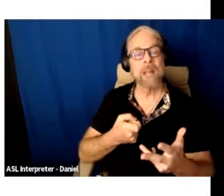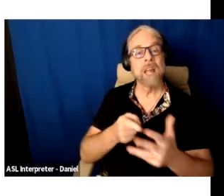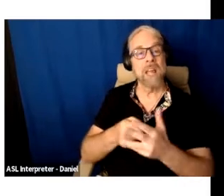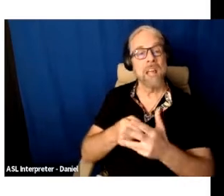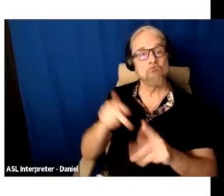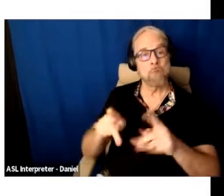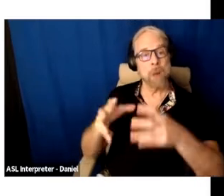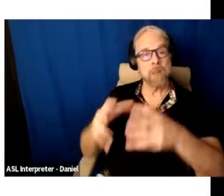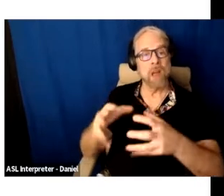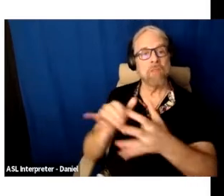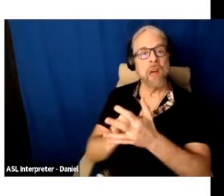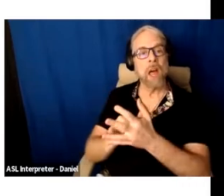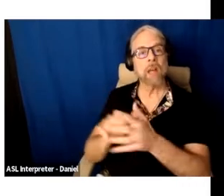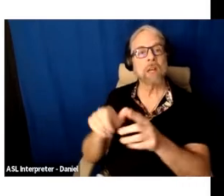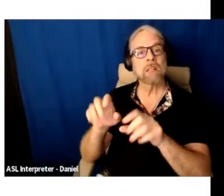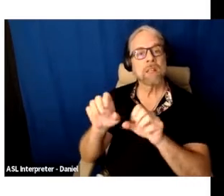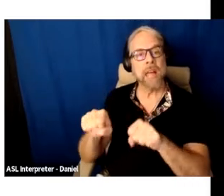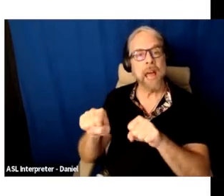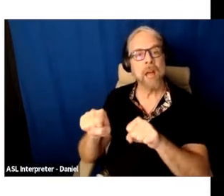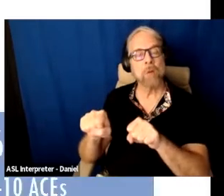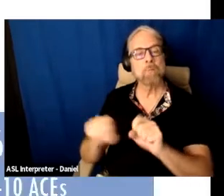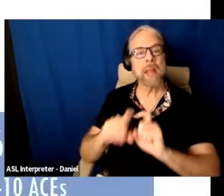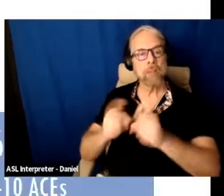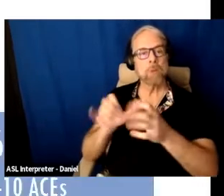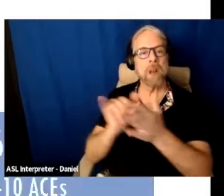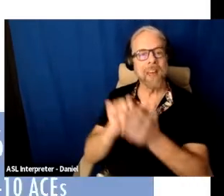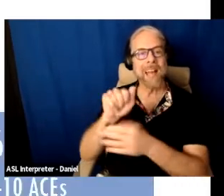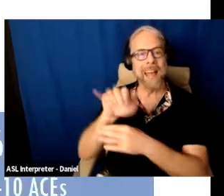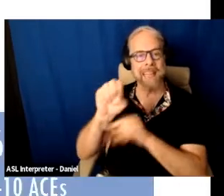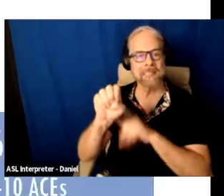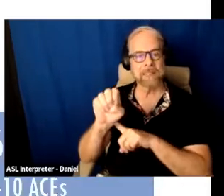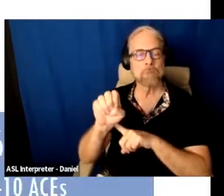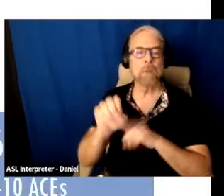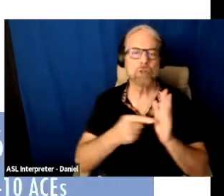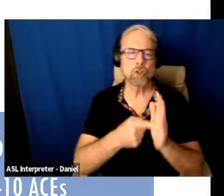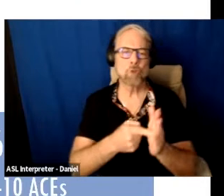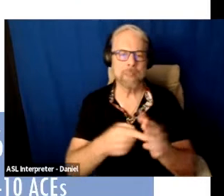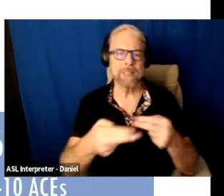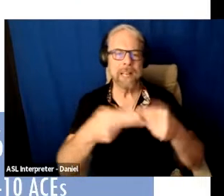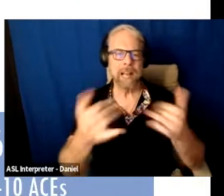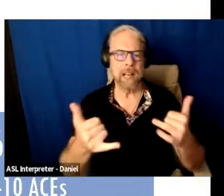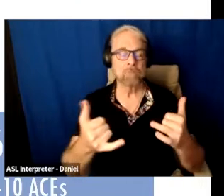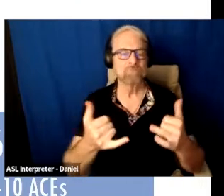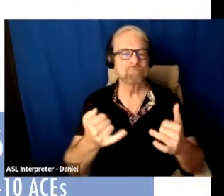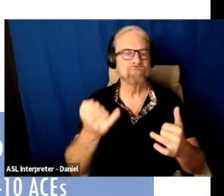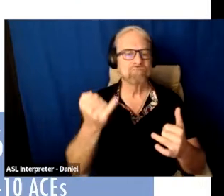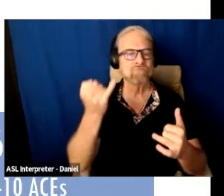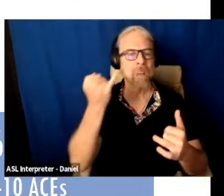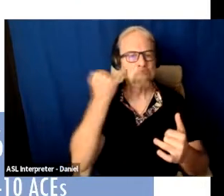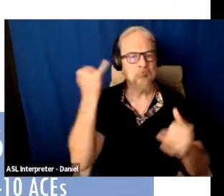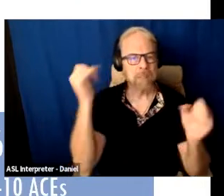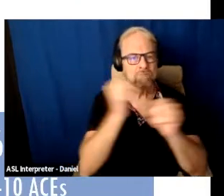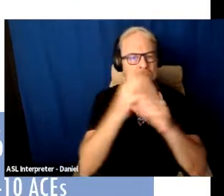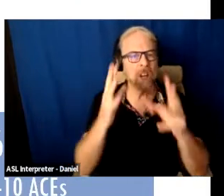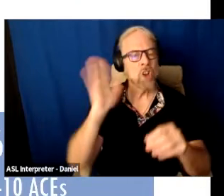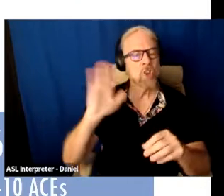population that can ultimately be attributed to those ACEs. So let me just show you this. If we imagine, I used to